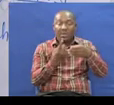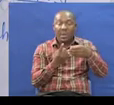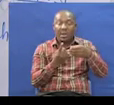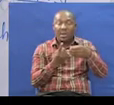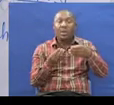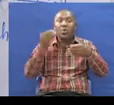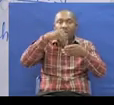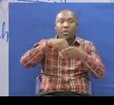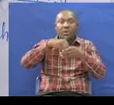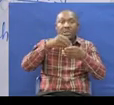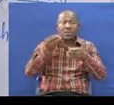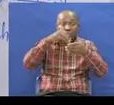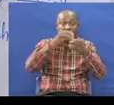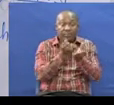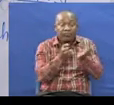put dilute